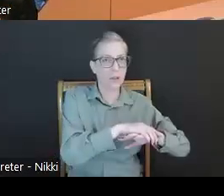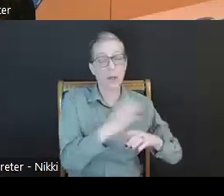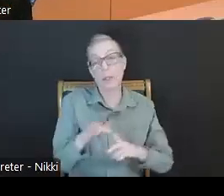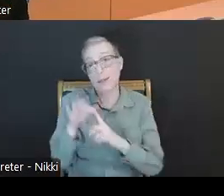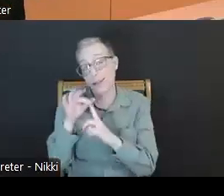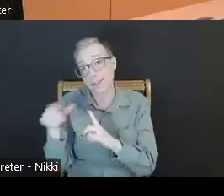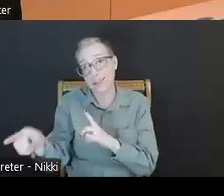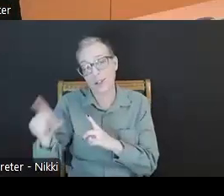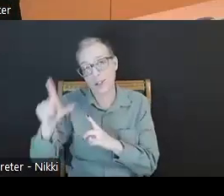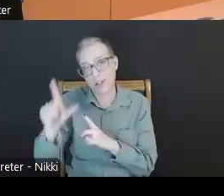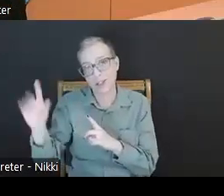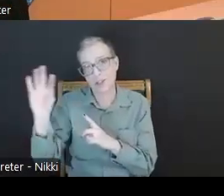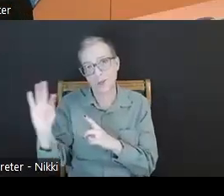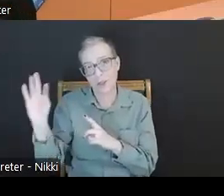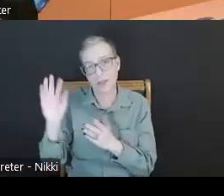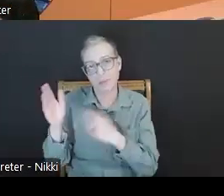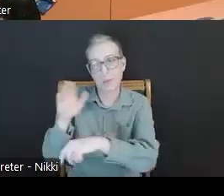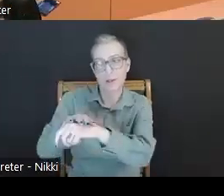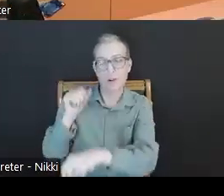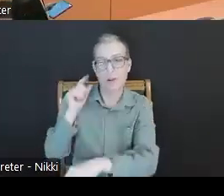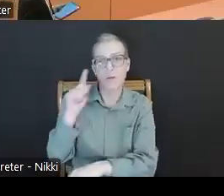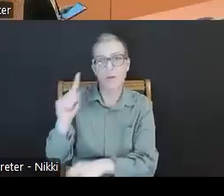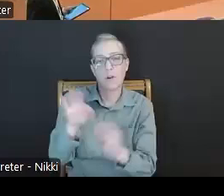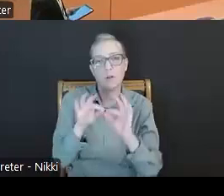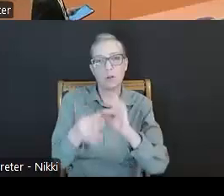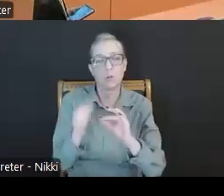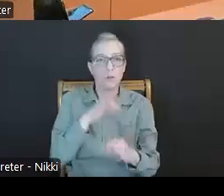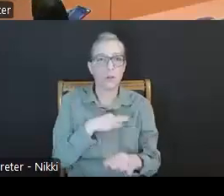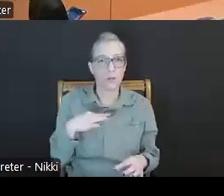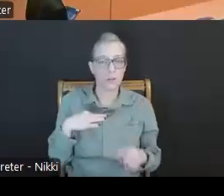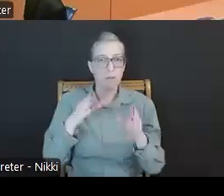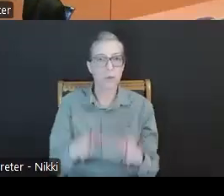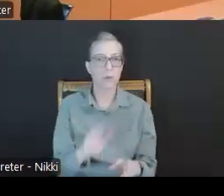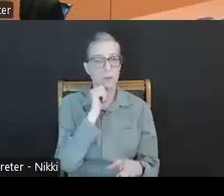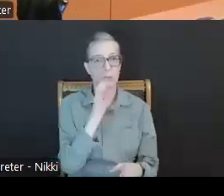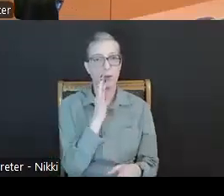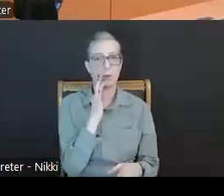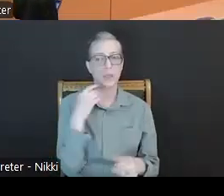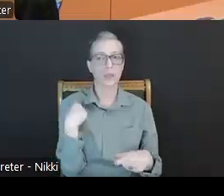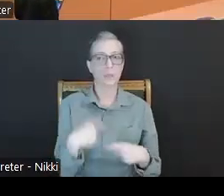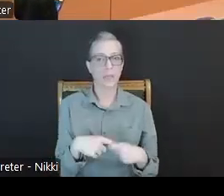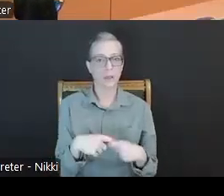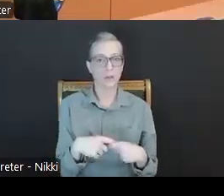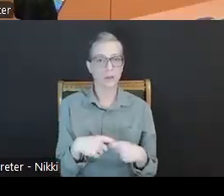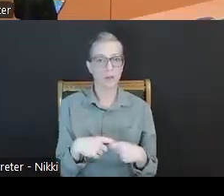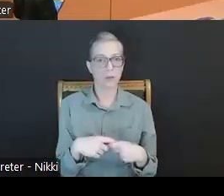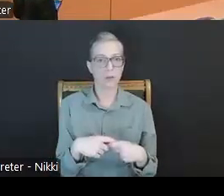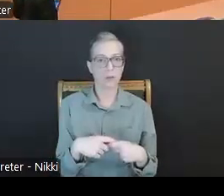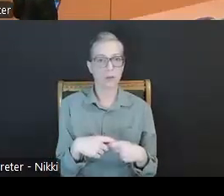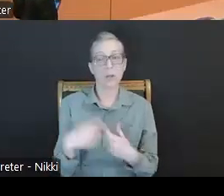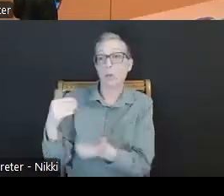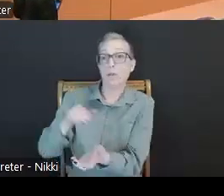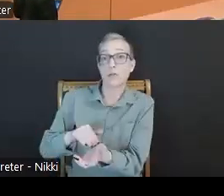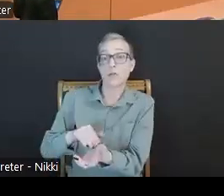we're called to interpret for, let's say, a staff member who does not speak Spanish, and then there's in the room a provider who's bilingual, then that pre-session